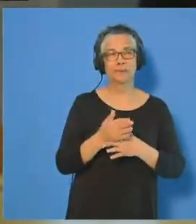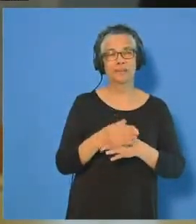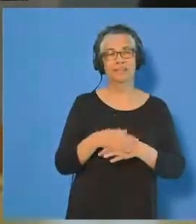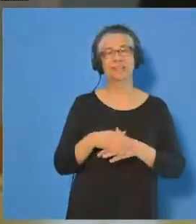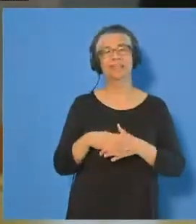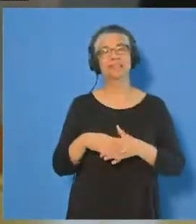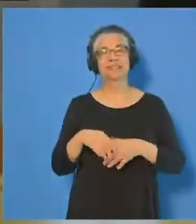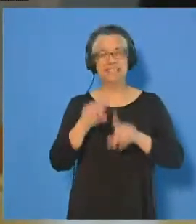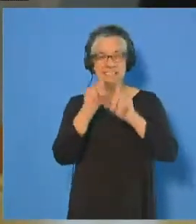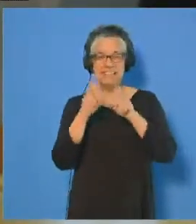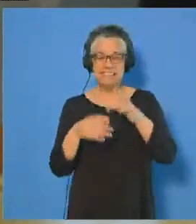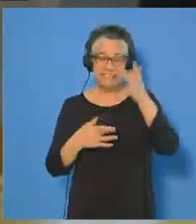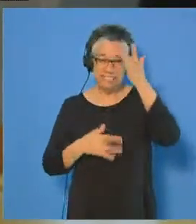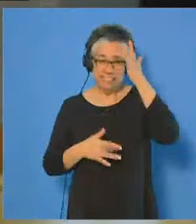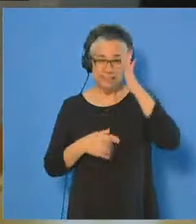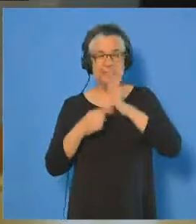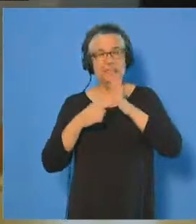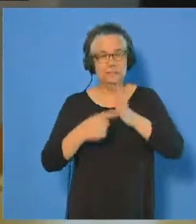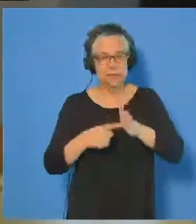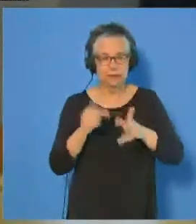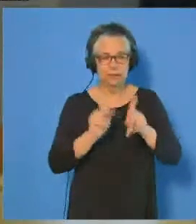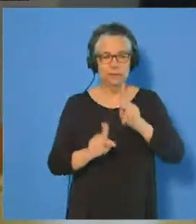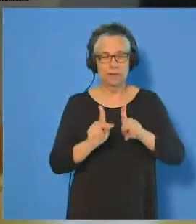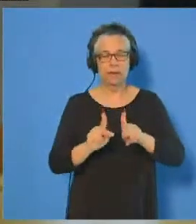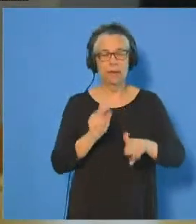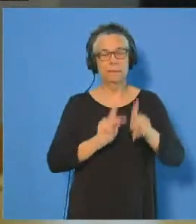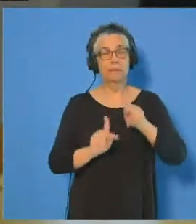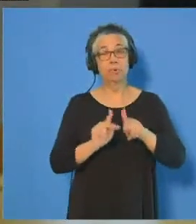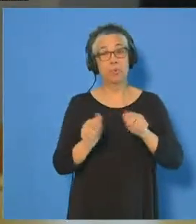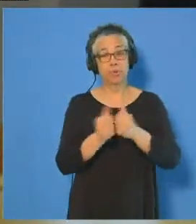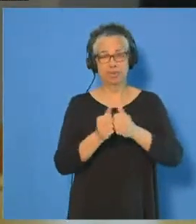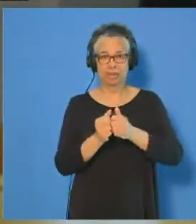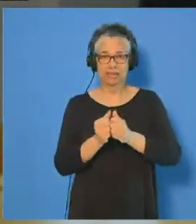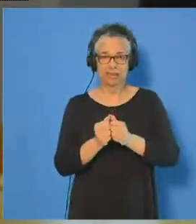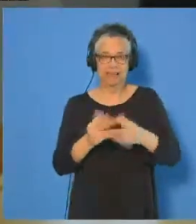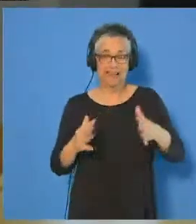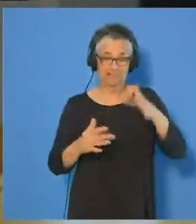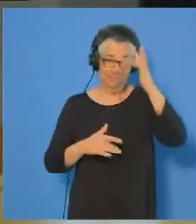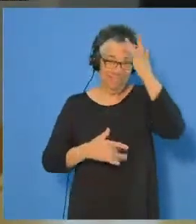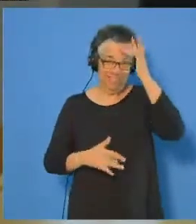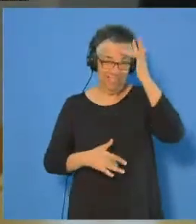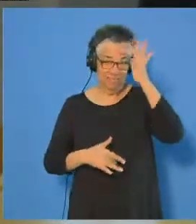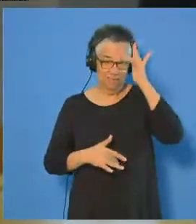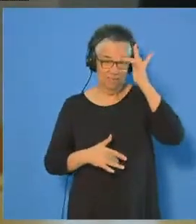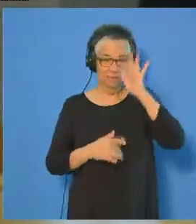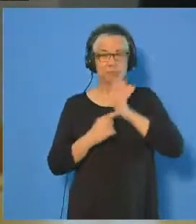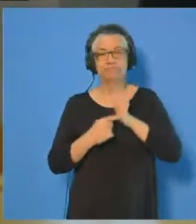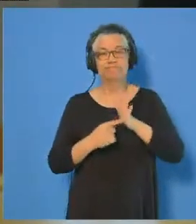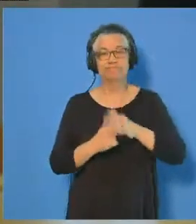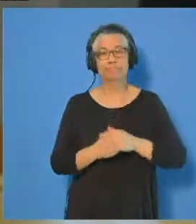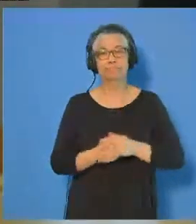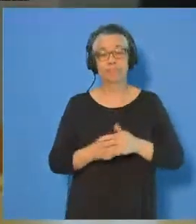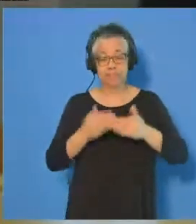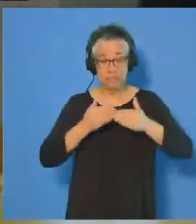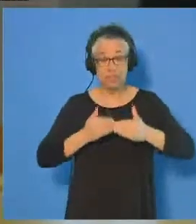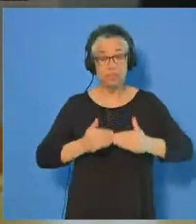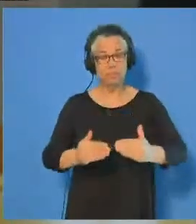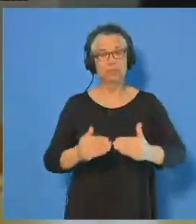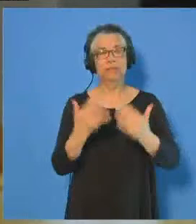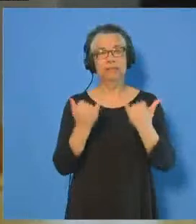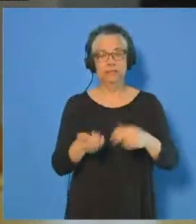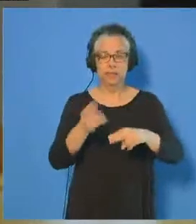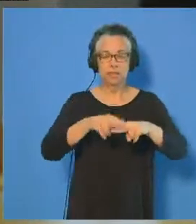symptomatic individuals elsewhere and asymptomatic individuals at Westmeath. Going forward, I can say, now that we have increased the